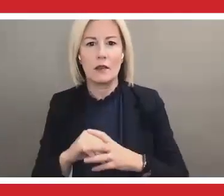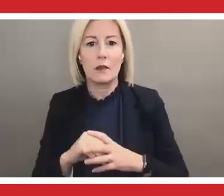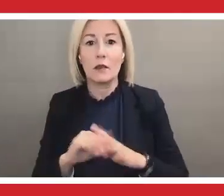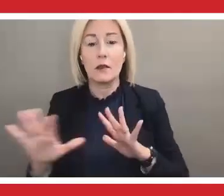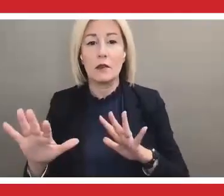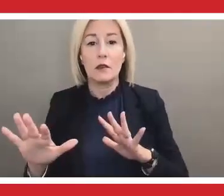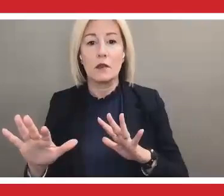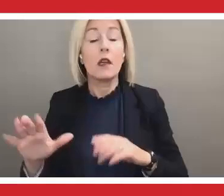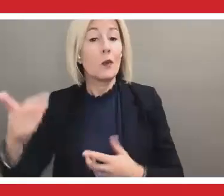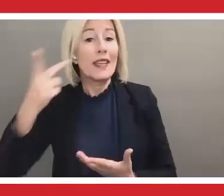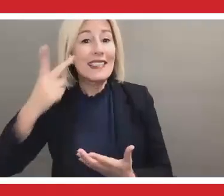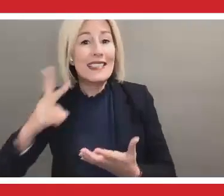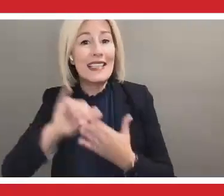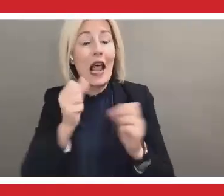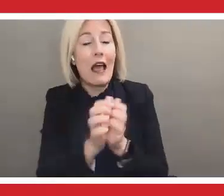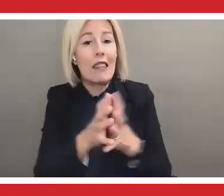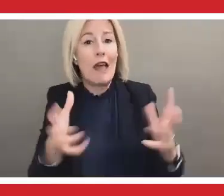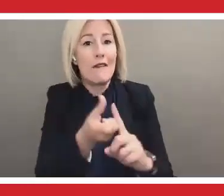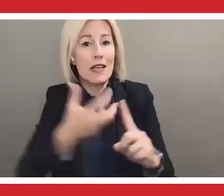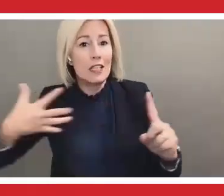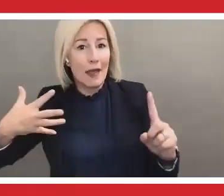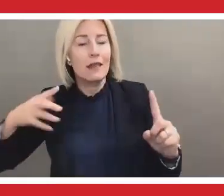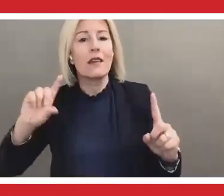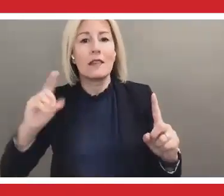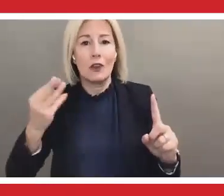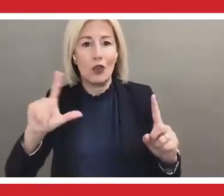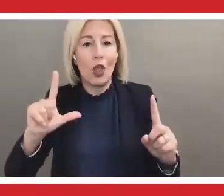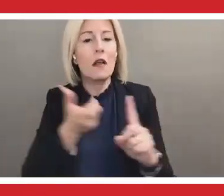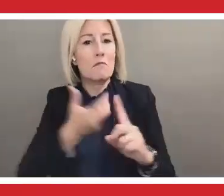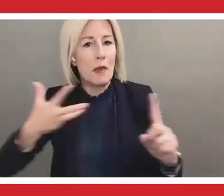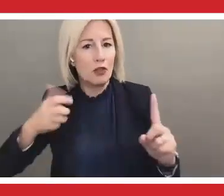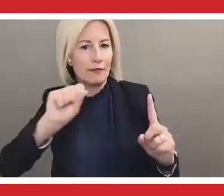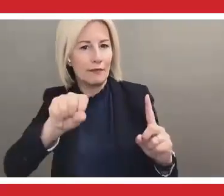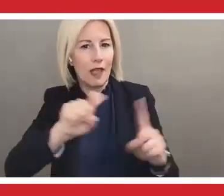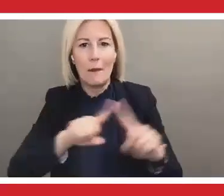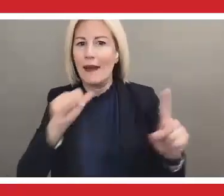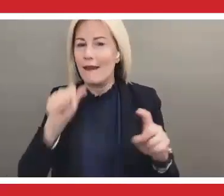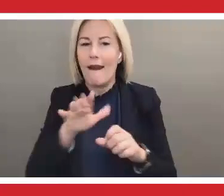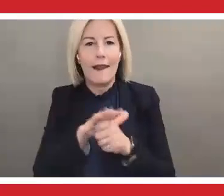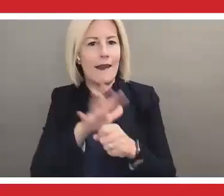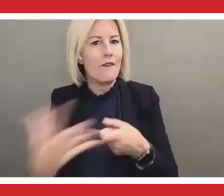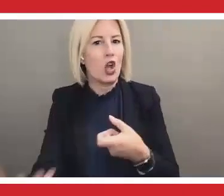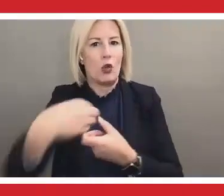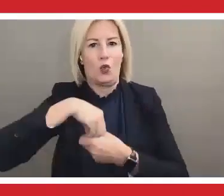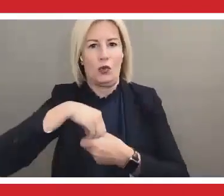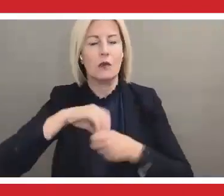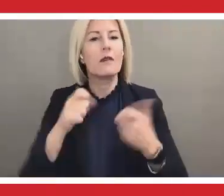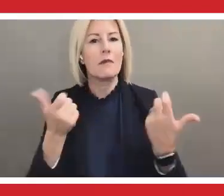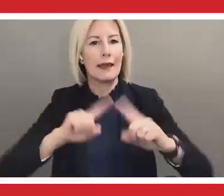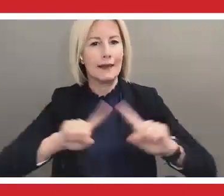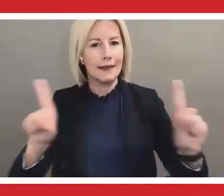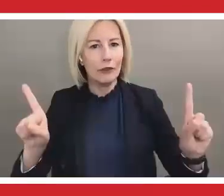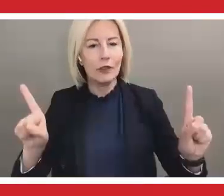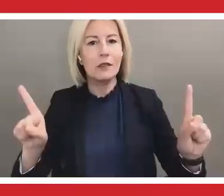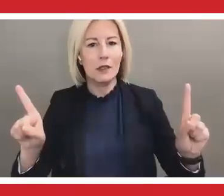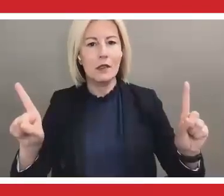of expansion has happened for digital, a lot of adoption, but not enough inclusion. So there is a big difference now. We see, I think COVID